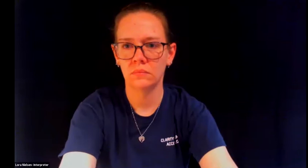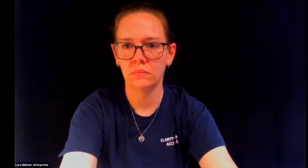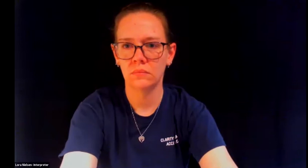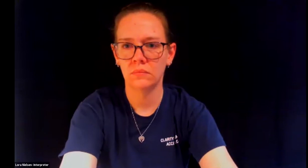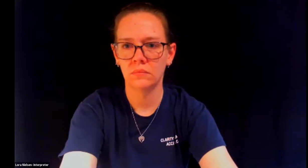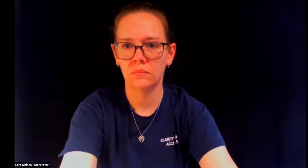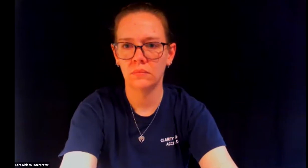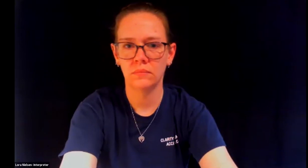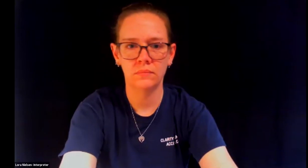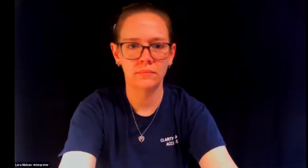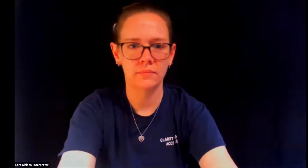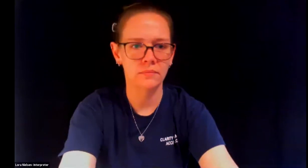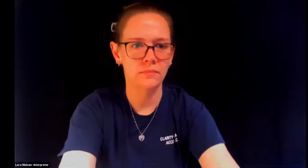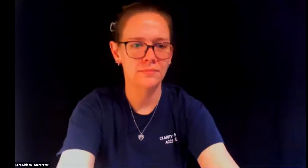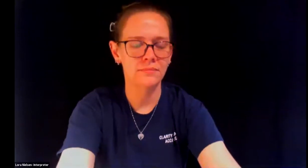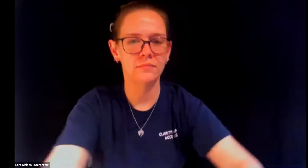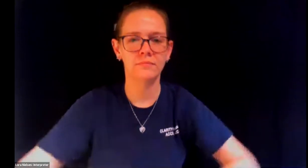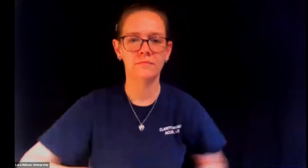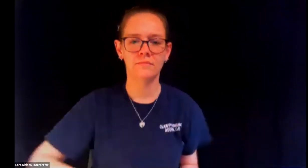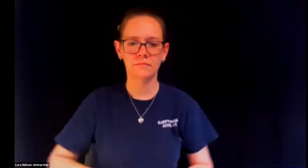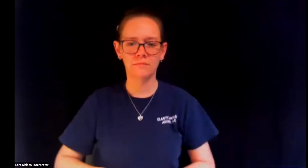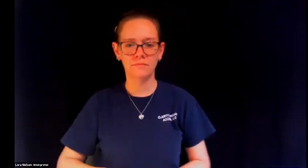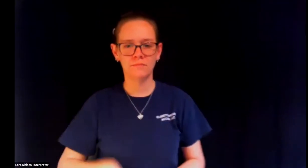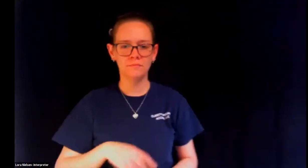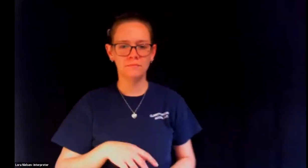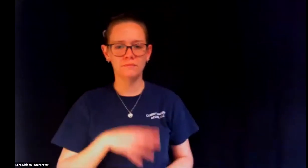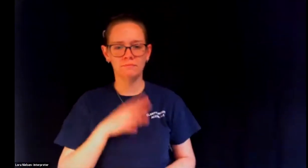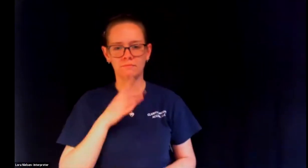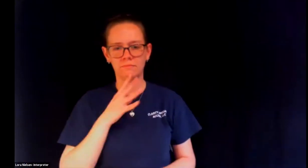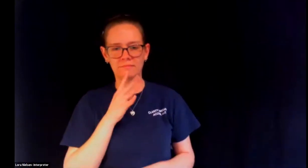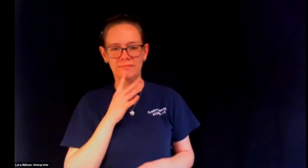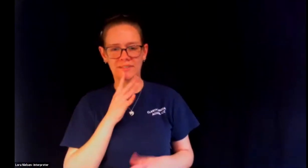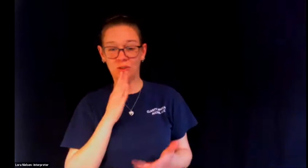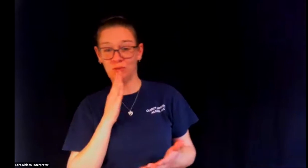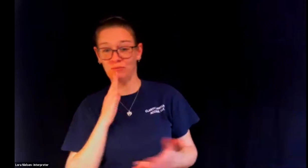Good morning, everyone. Morning. Morning.